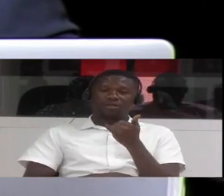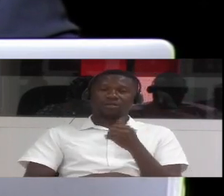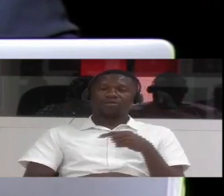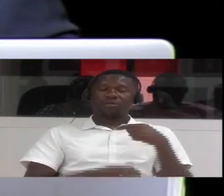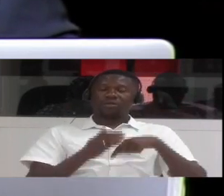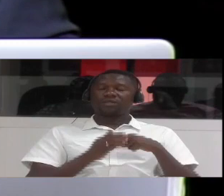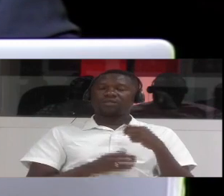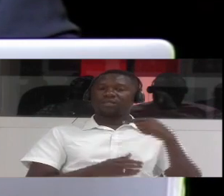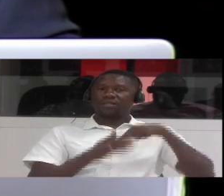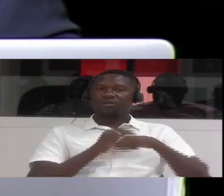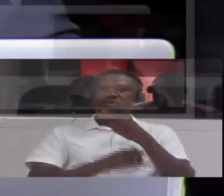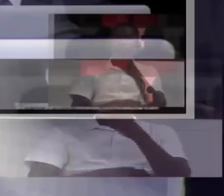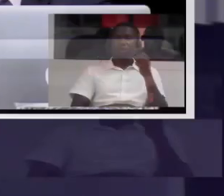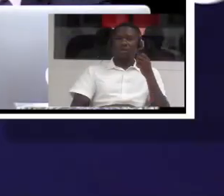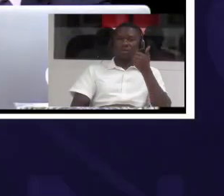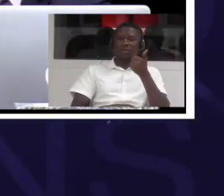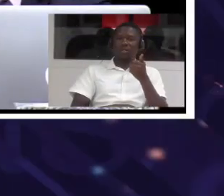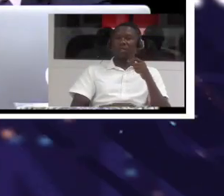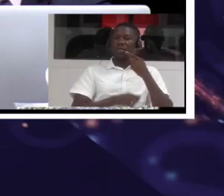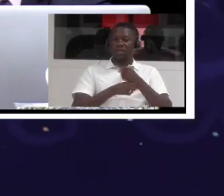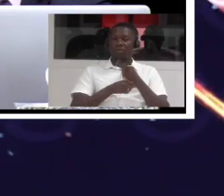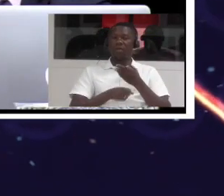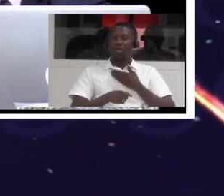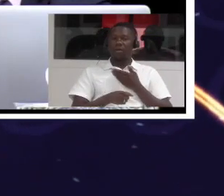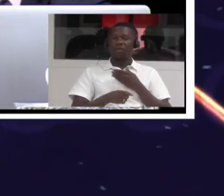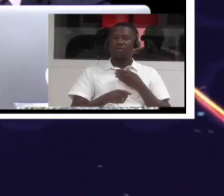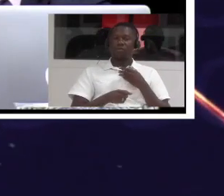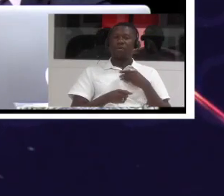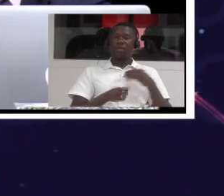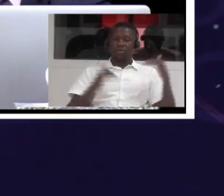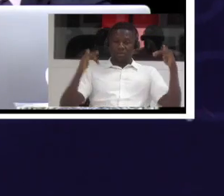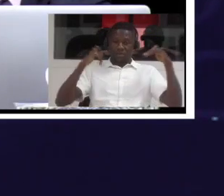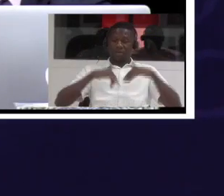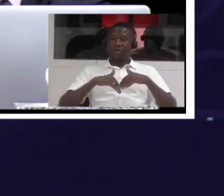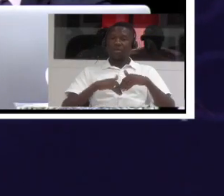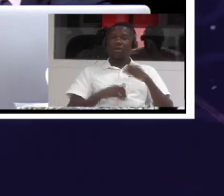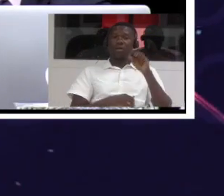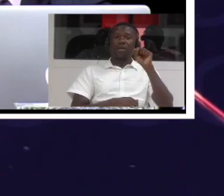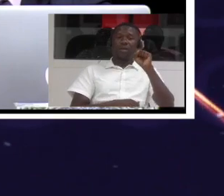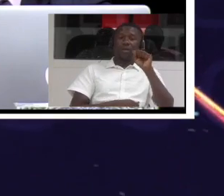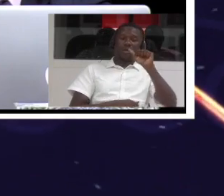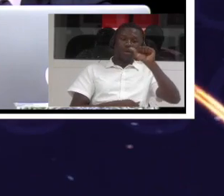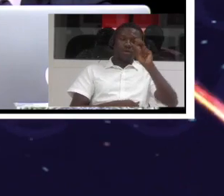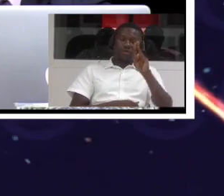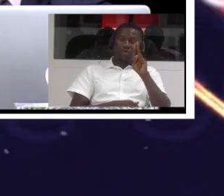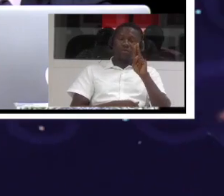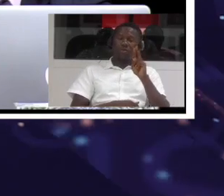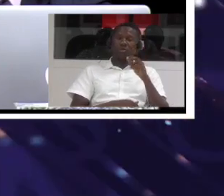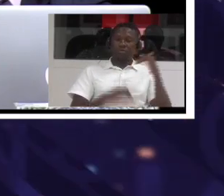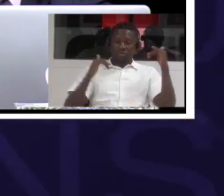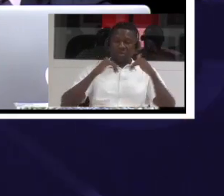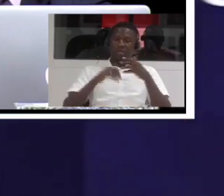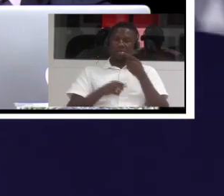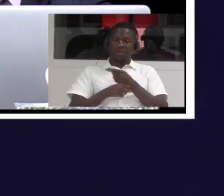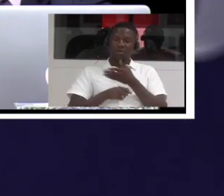hosting the AU summit here in Banjul. And on the sidelines of it, there was a planned meeting